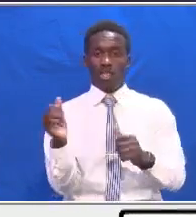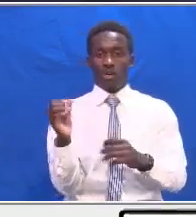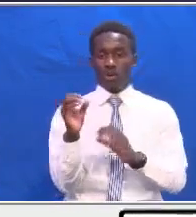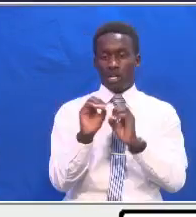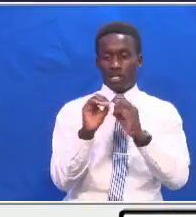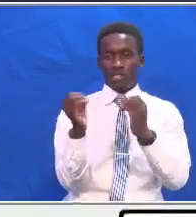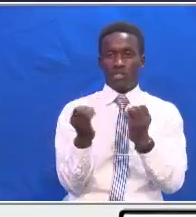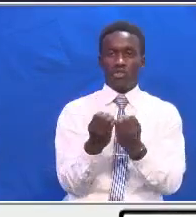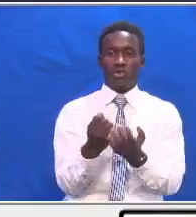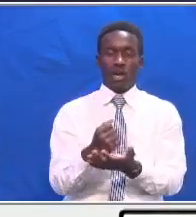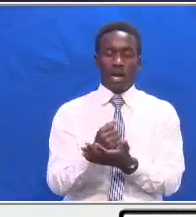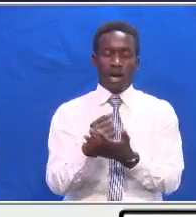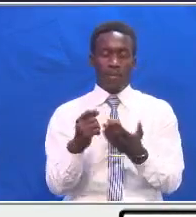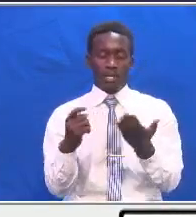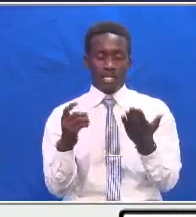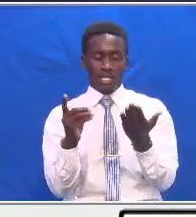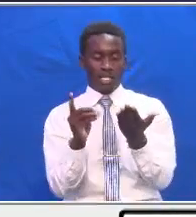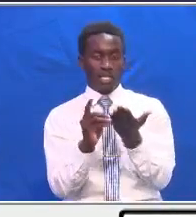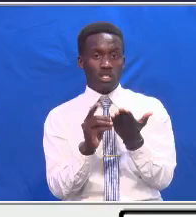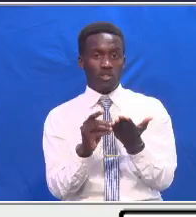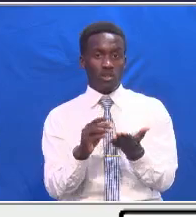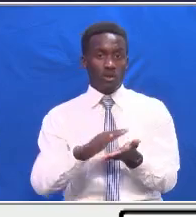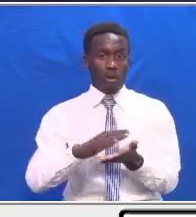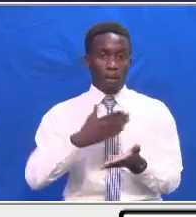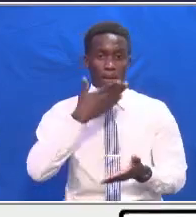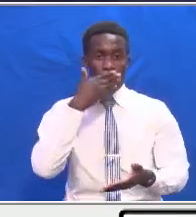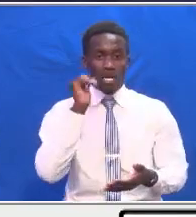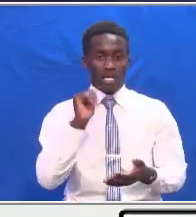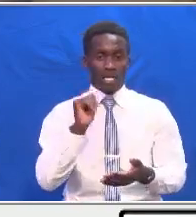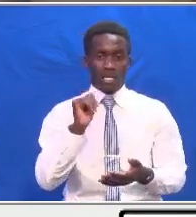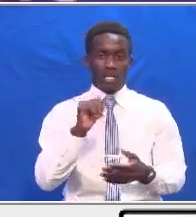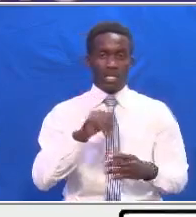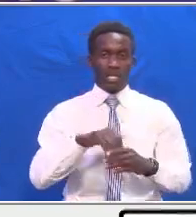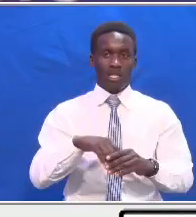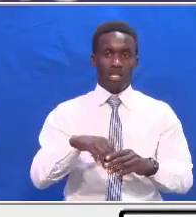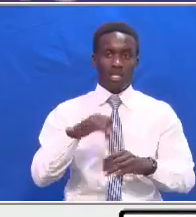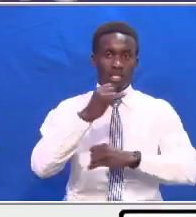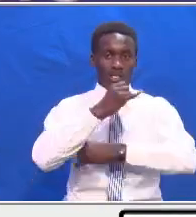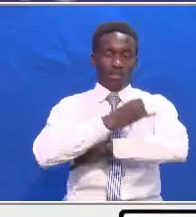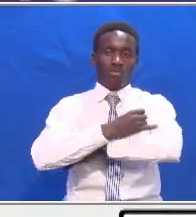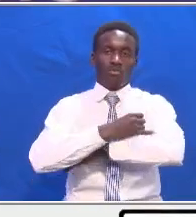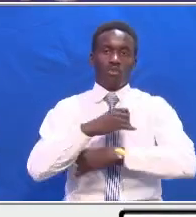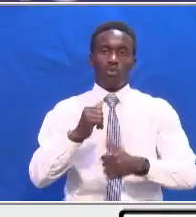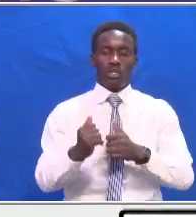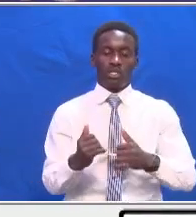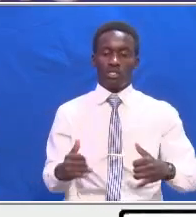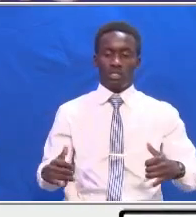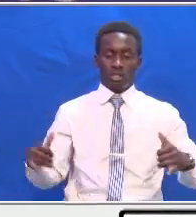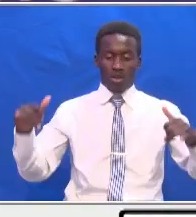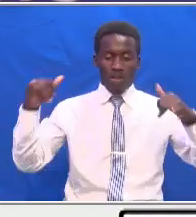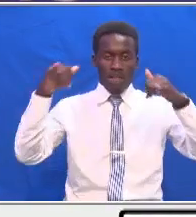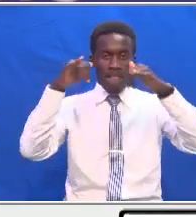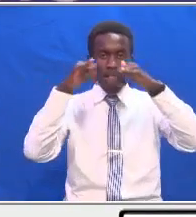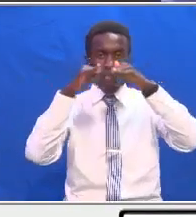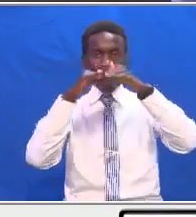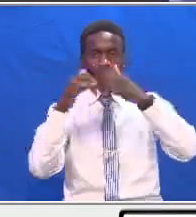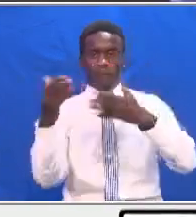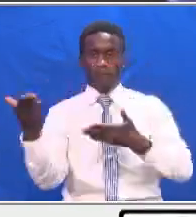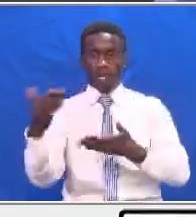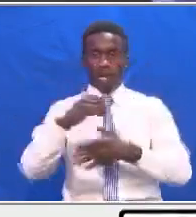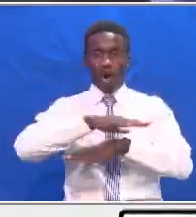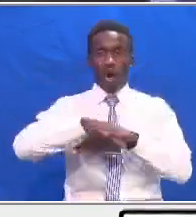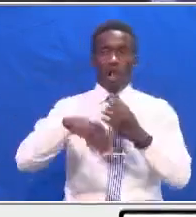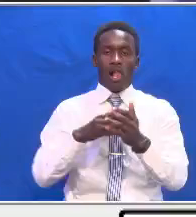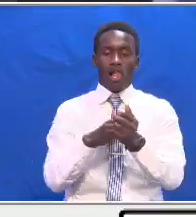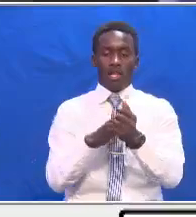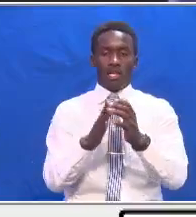ya mashirika. Kongamano hilo pia liliwaleta pamoja wawakilishi wa nchi za Afrika Mashariki kujadili mikakati ya ushirikiano wa